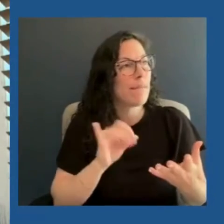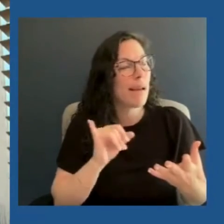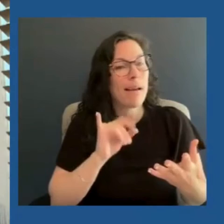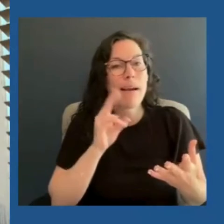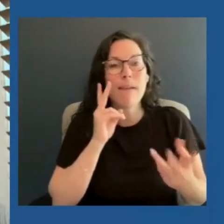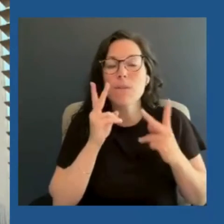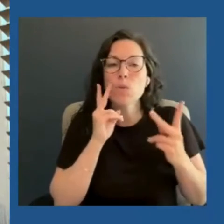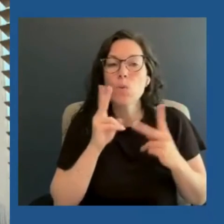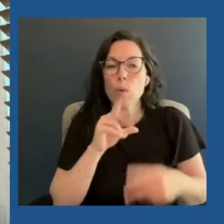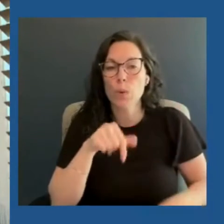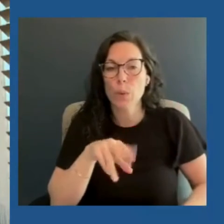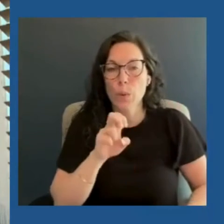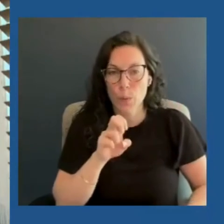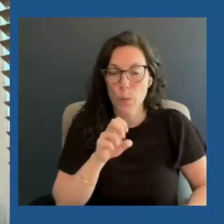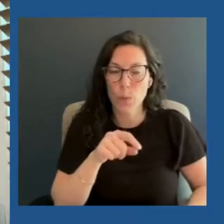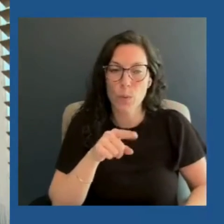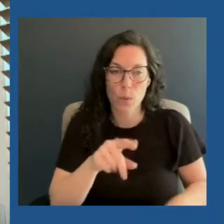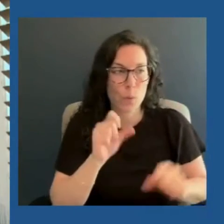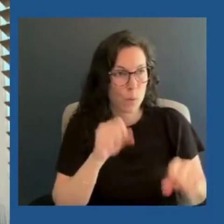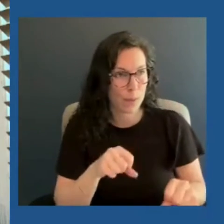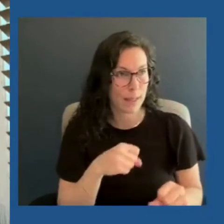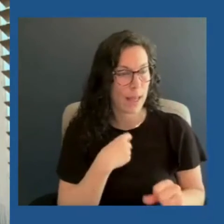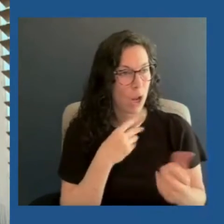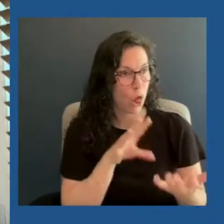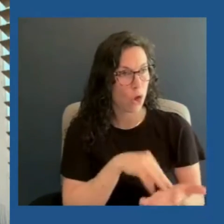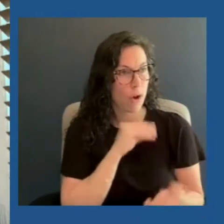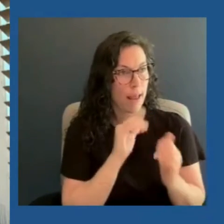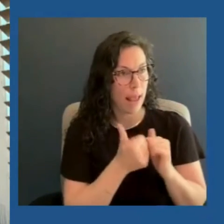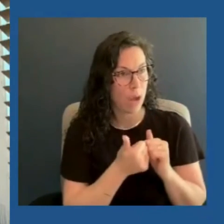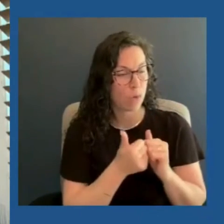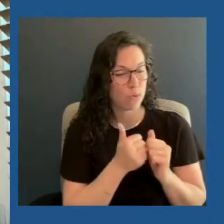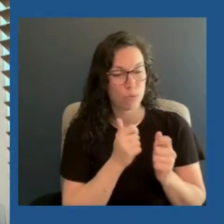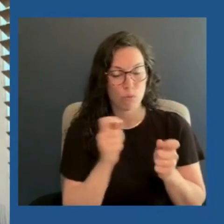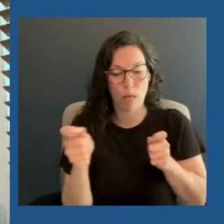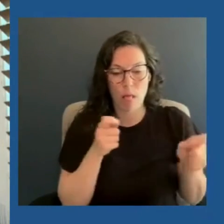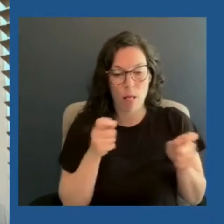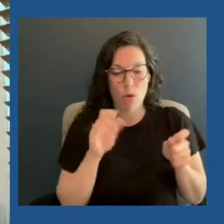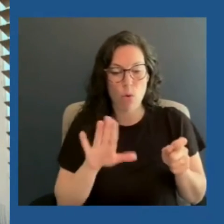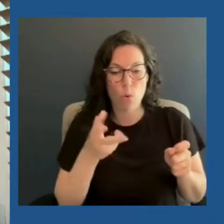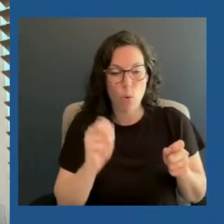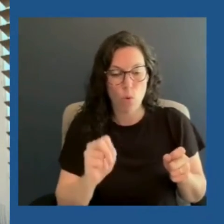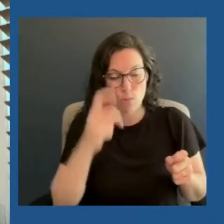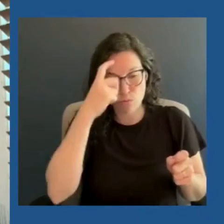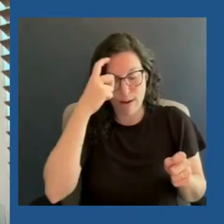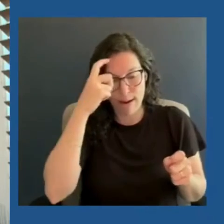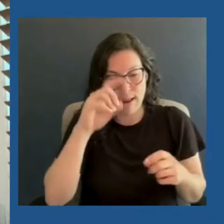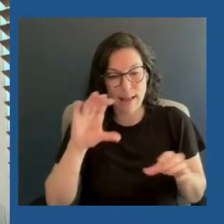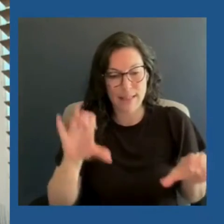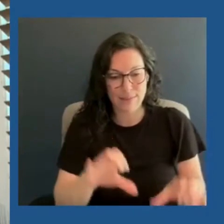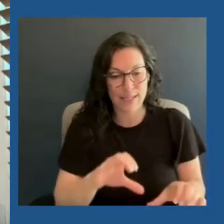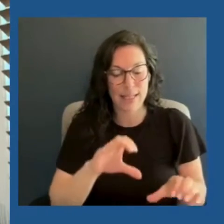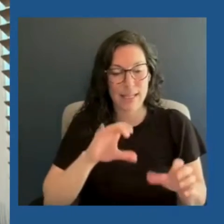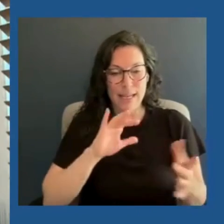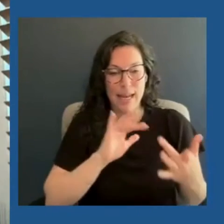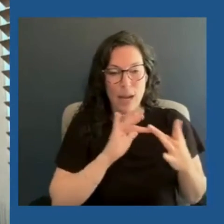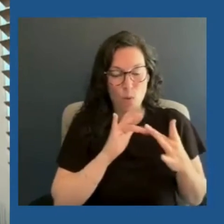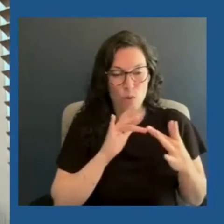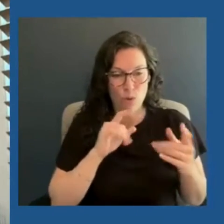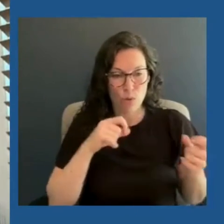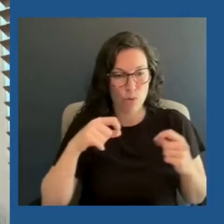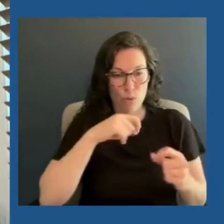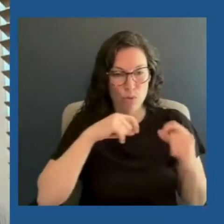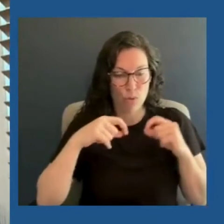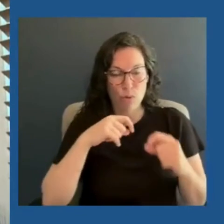so that you are able to learn how to modulate your own brain activity and brain network. The brain